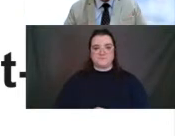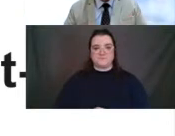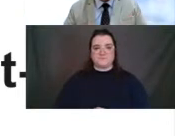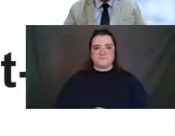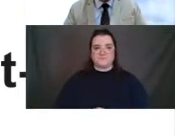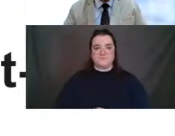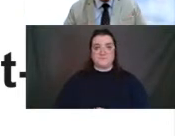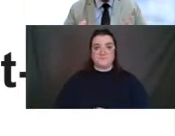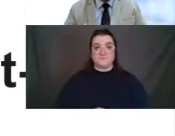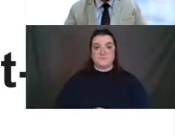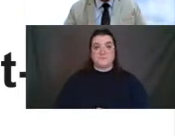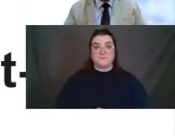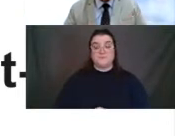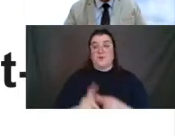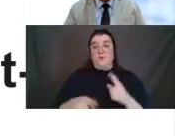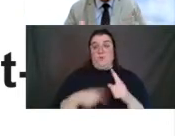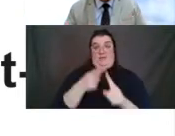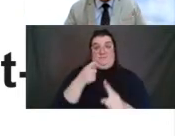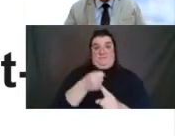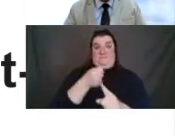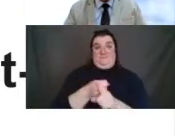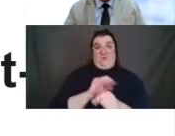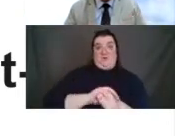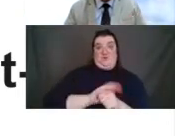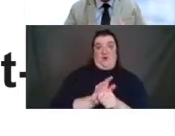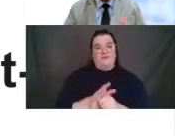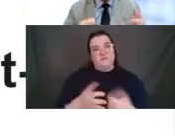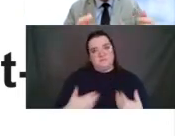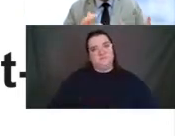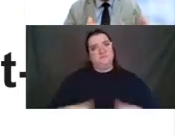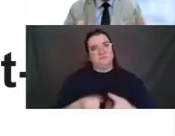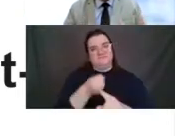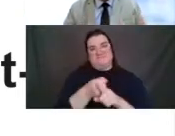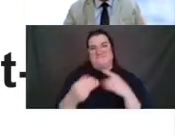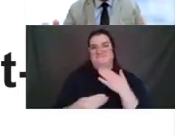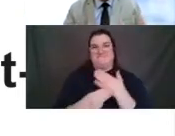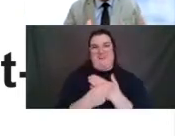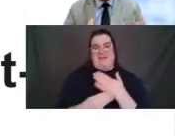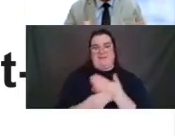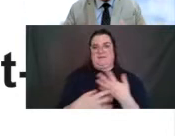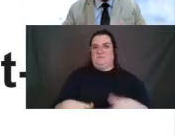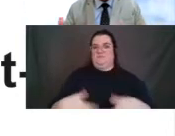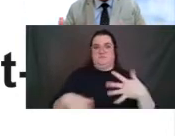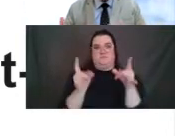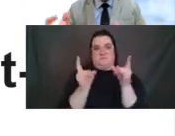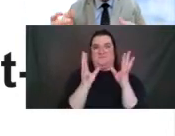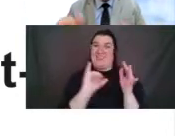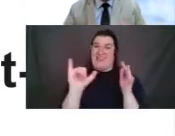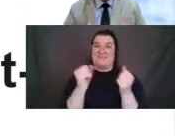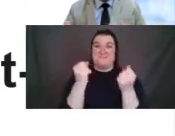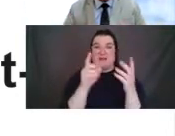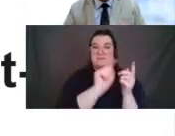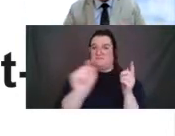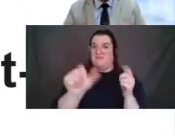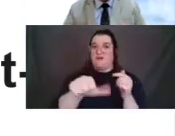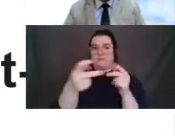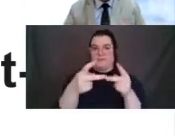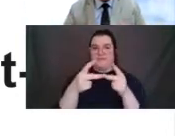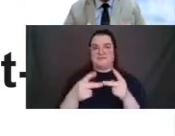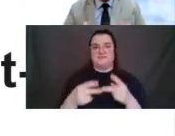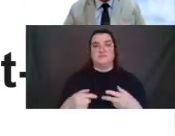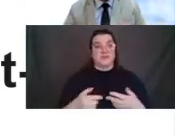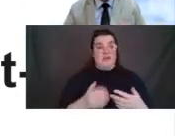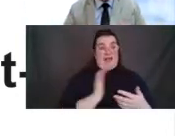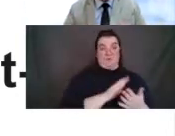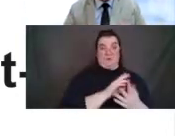So when COVID hit, and it hit Miami pretty hard, like a lot of other places, we really were moving to transition a lot of these exclusively in-person